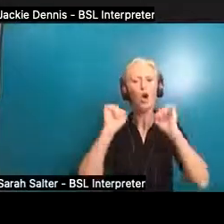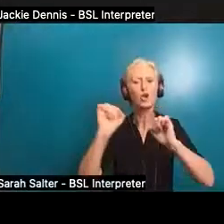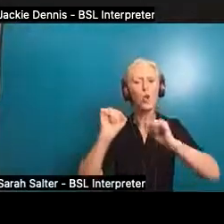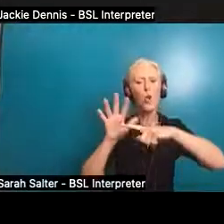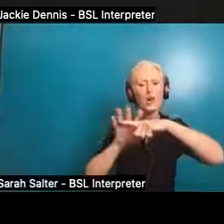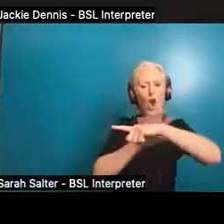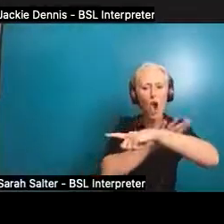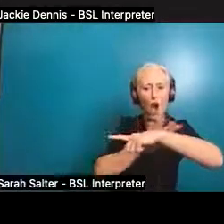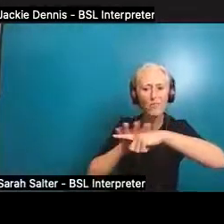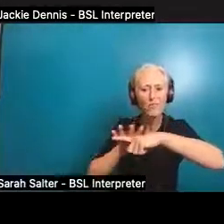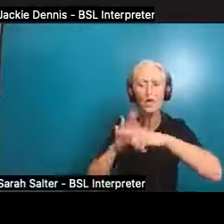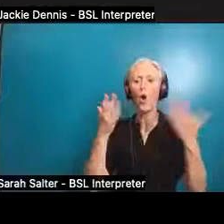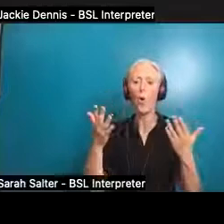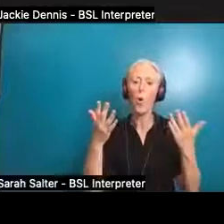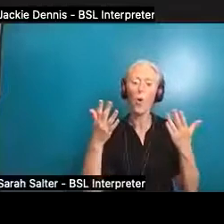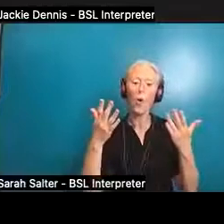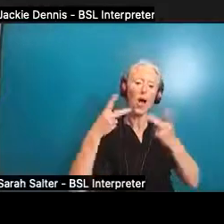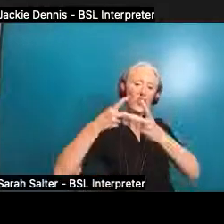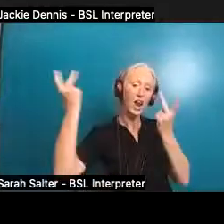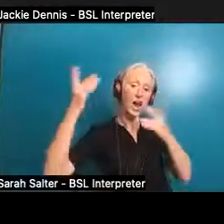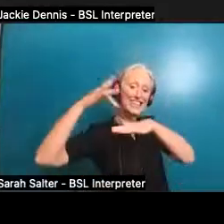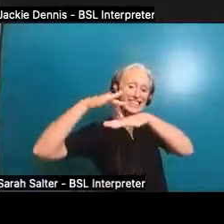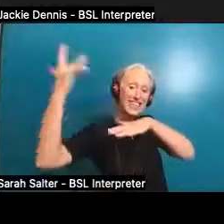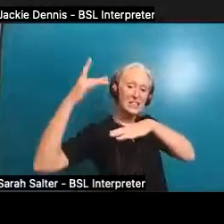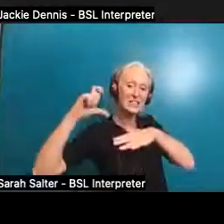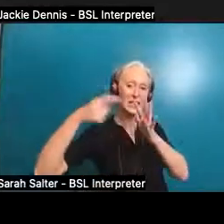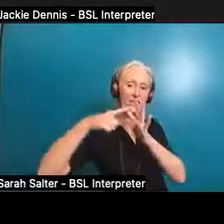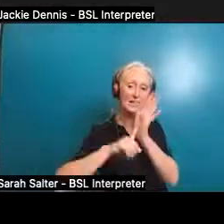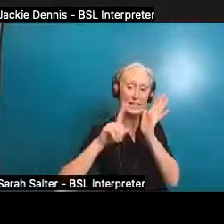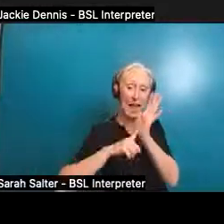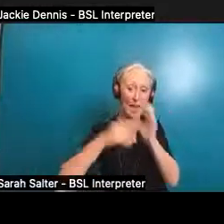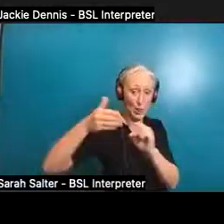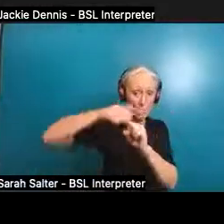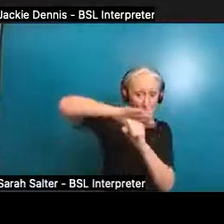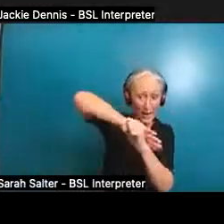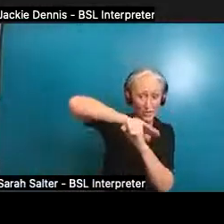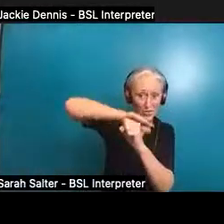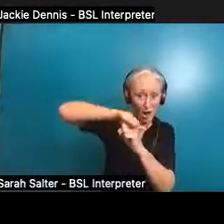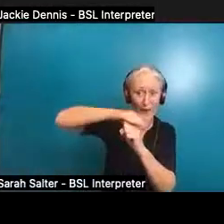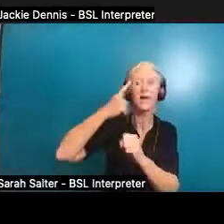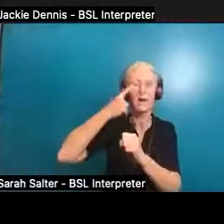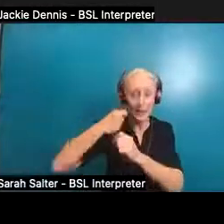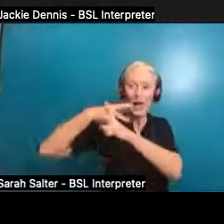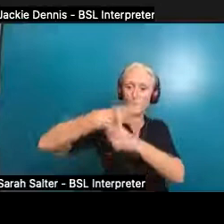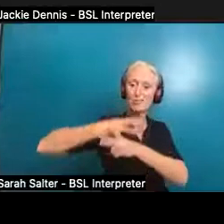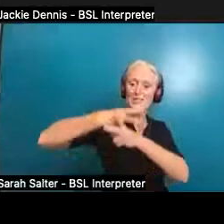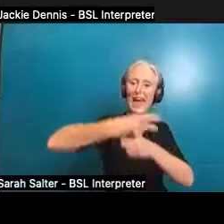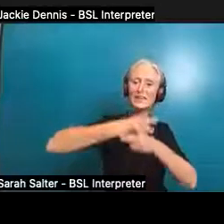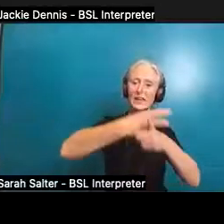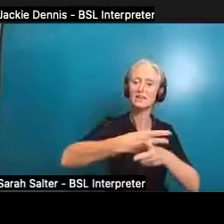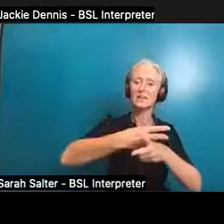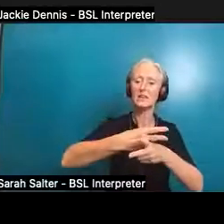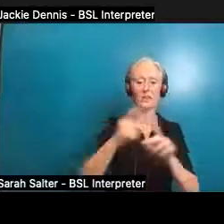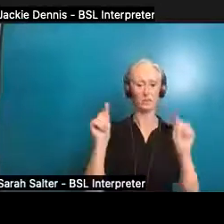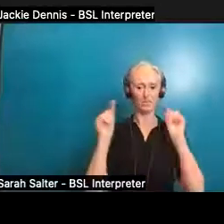your light-sensitive cells at the back of your eye. And so this was a trial where they